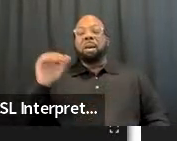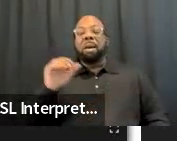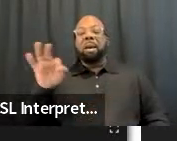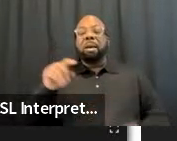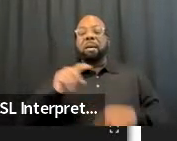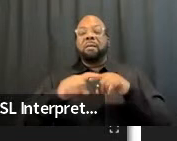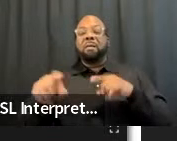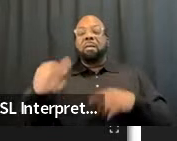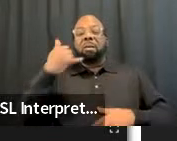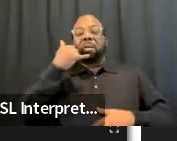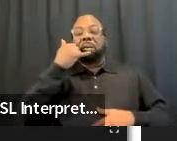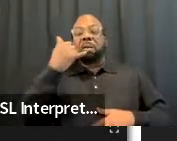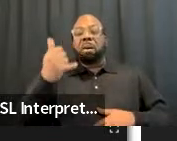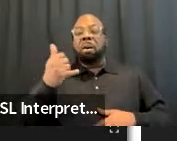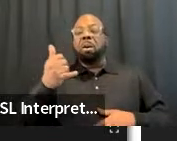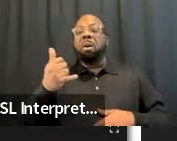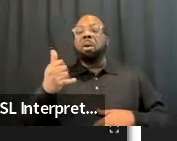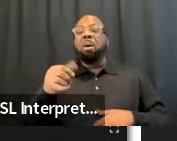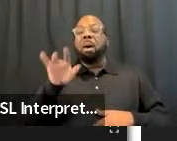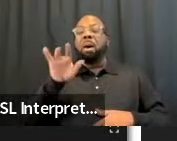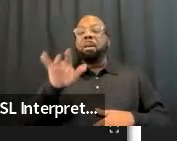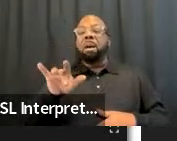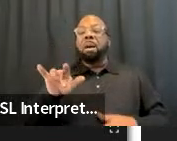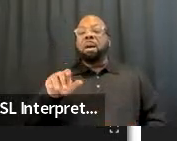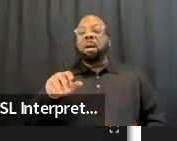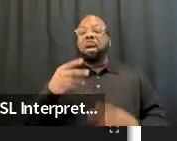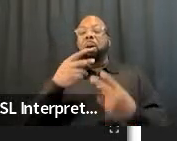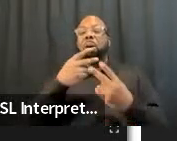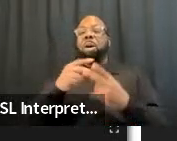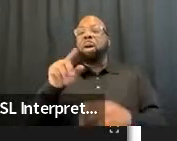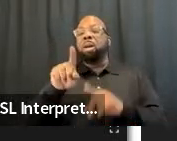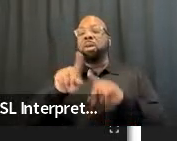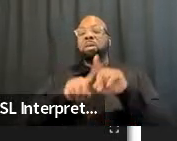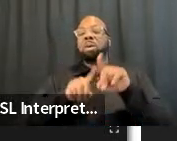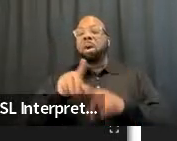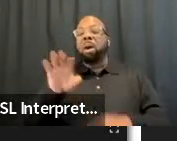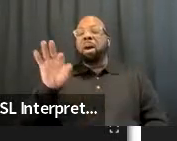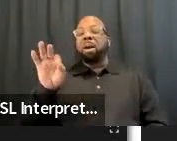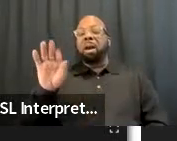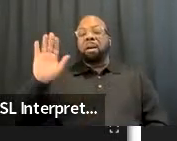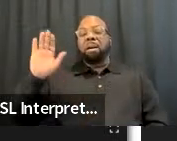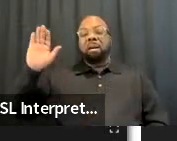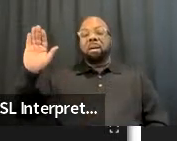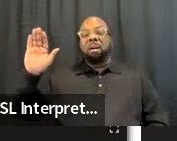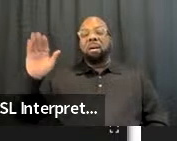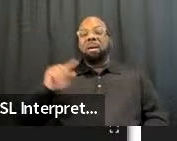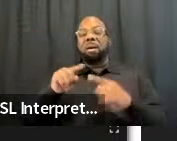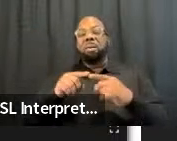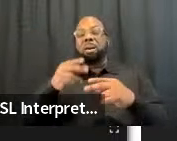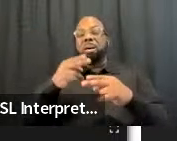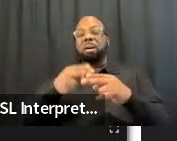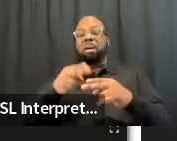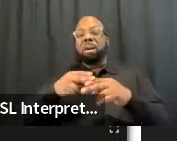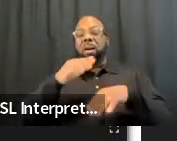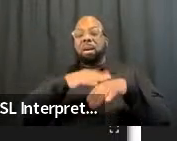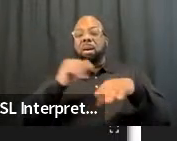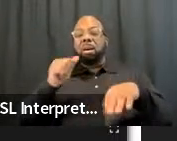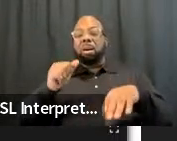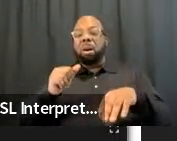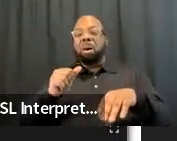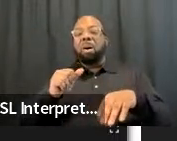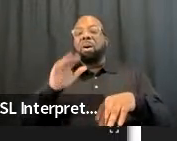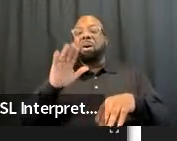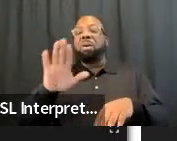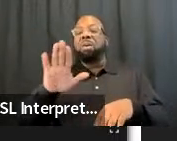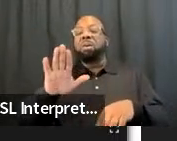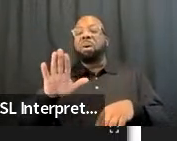press *9 to raise your hand. When your name is called, you'll be able to use the button at the bottom left corner of